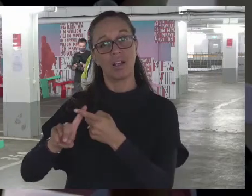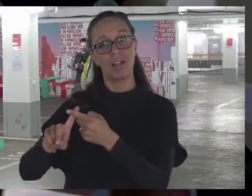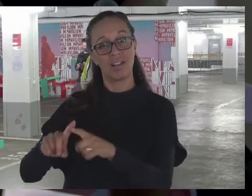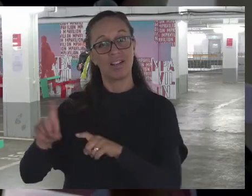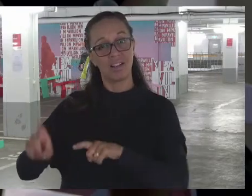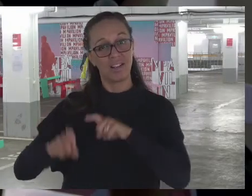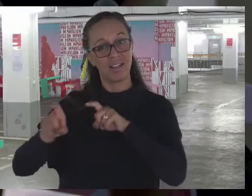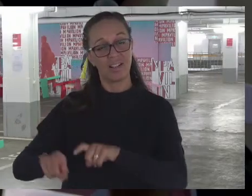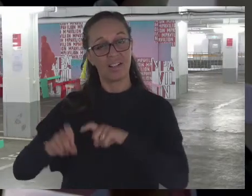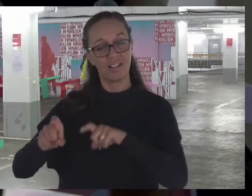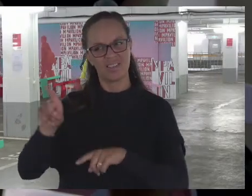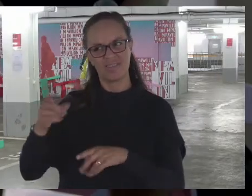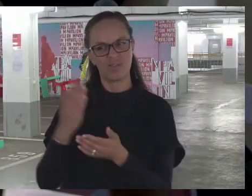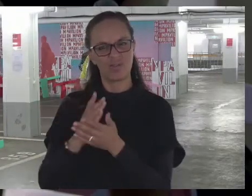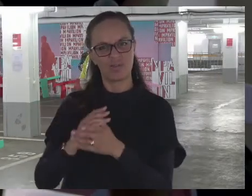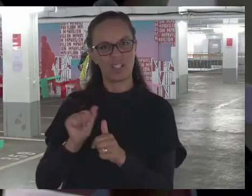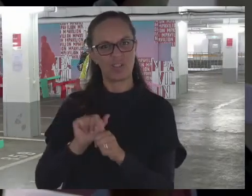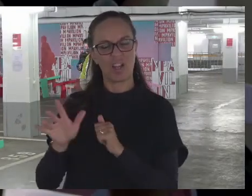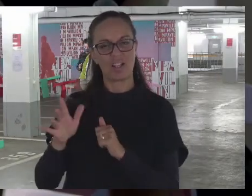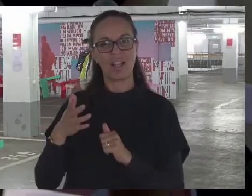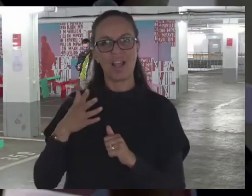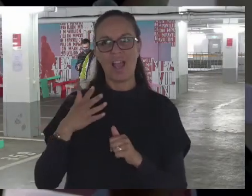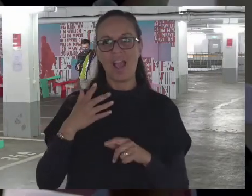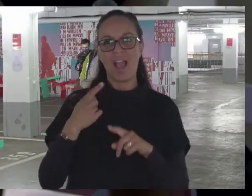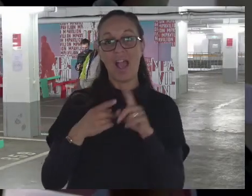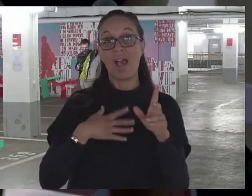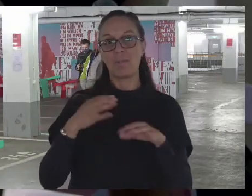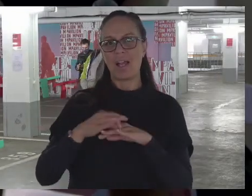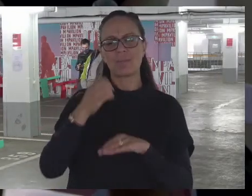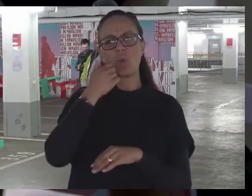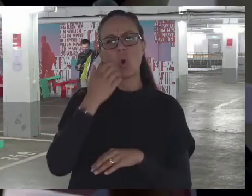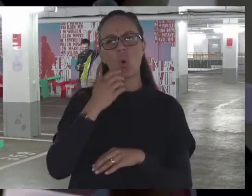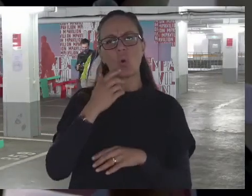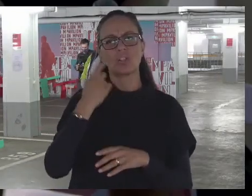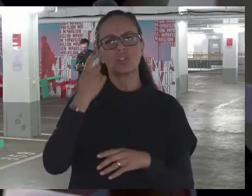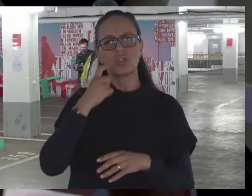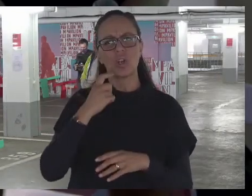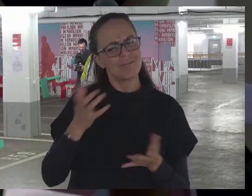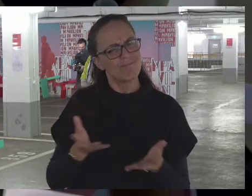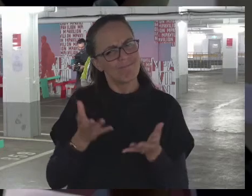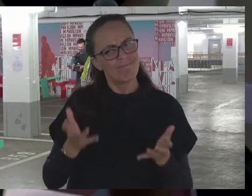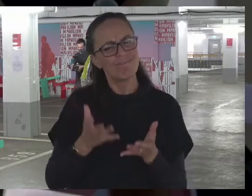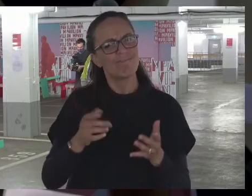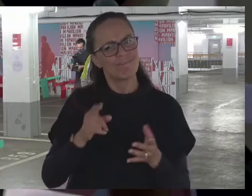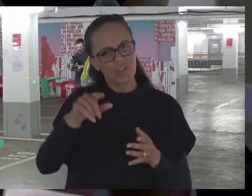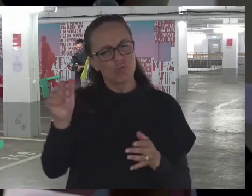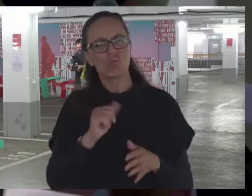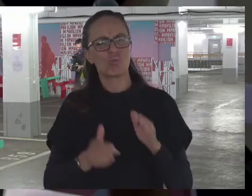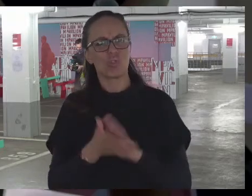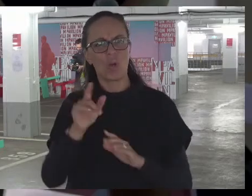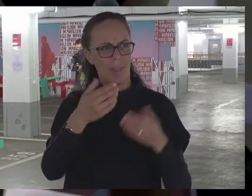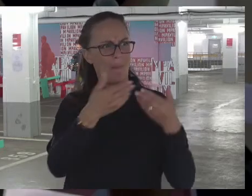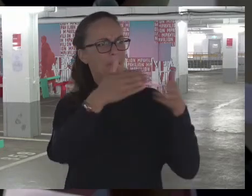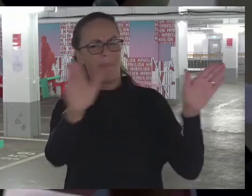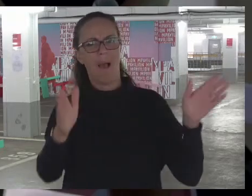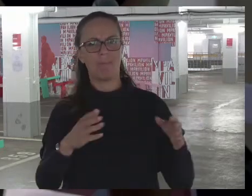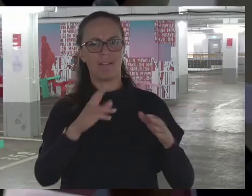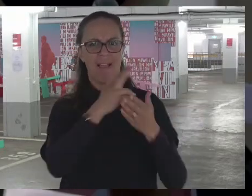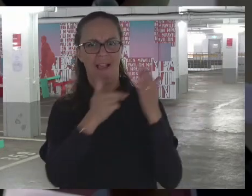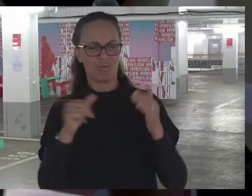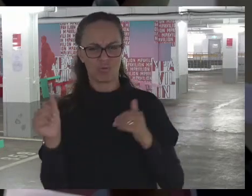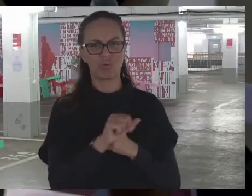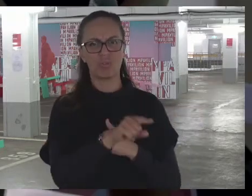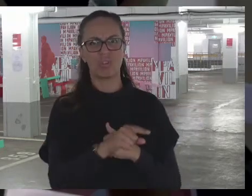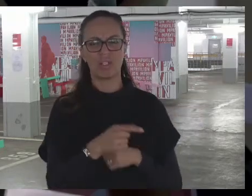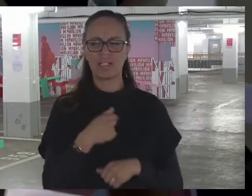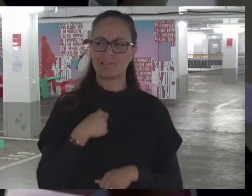great. And he always really encouraged me to apply to do a public piece. And I think so that marrying of that sort of interest in sculpture and